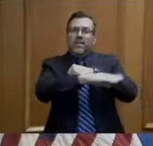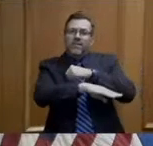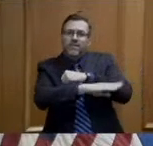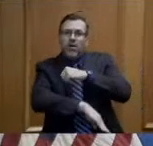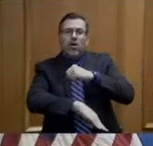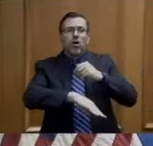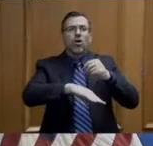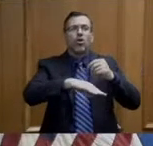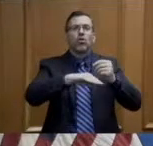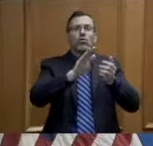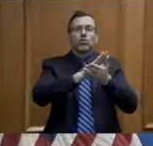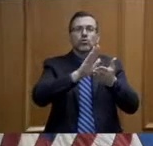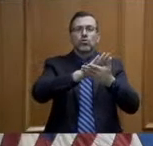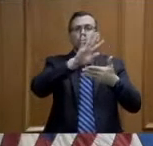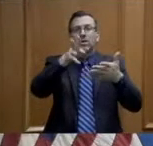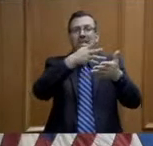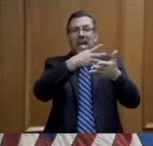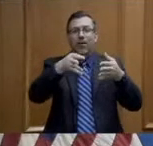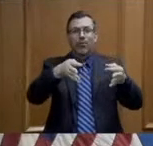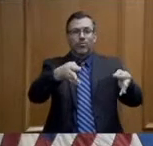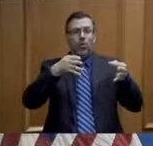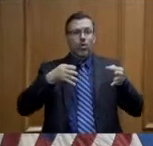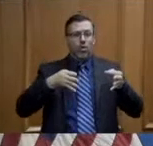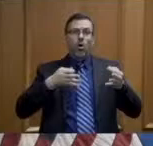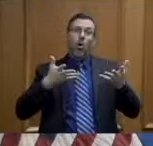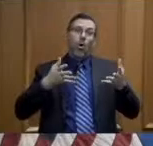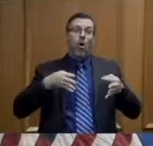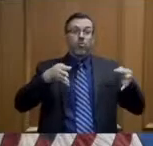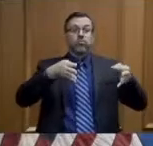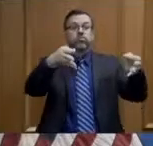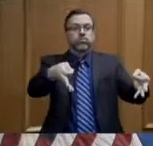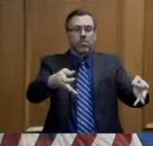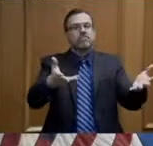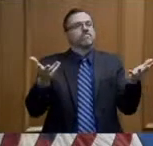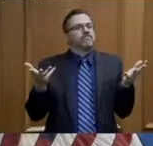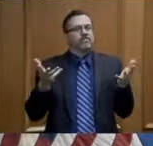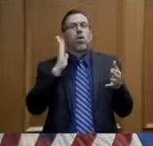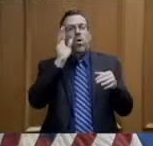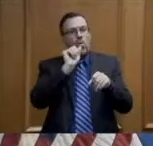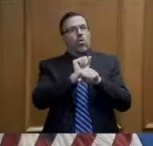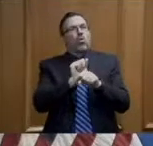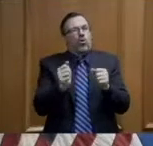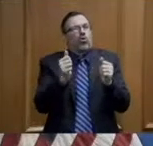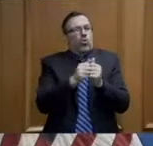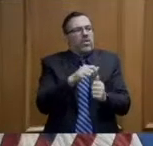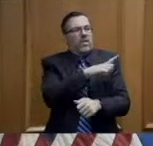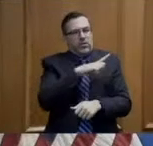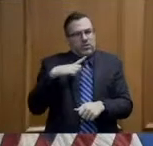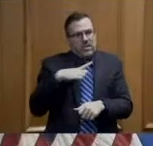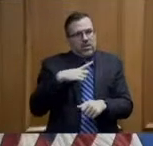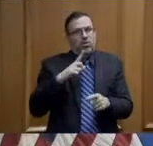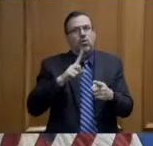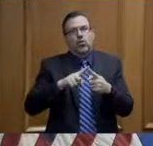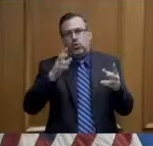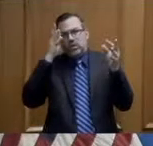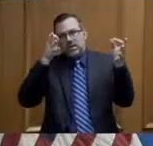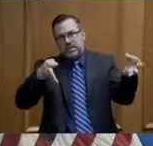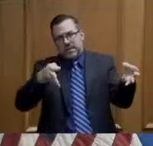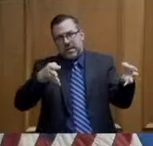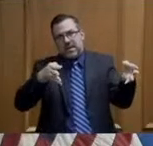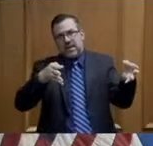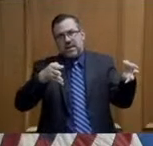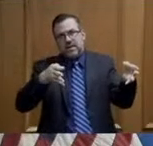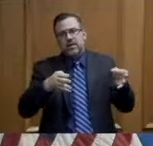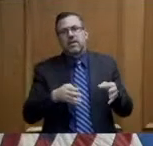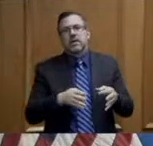school calendars, we're going to be working with the legislature and to determine recommendations that the legislature would